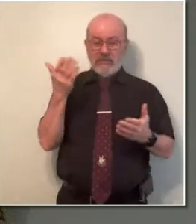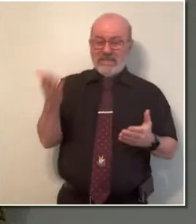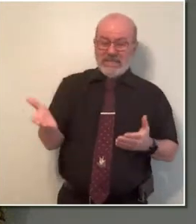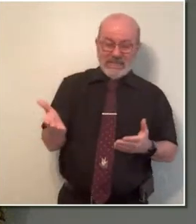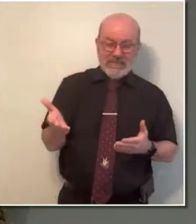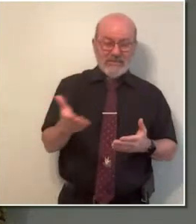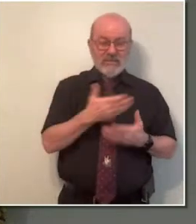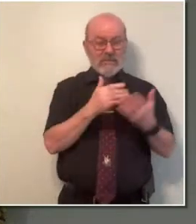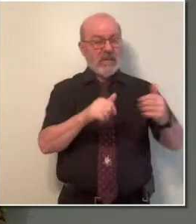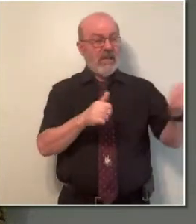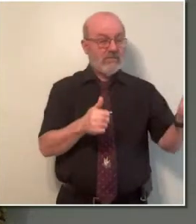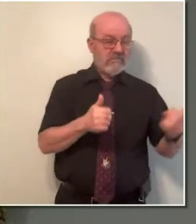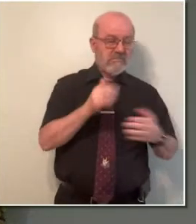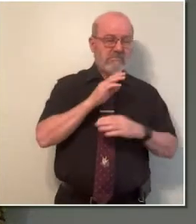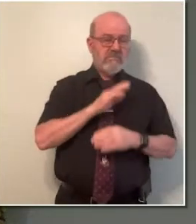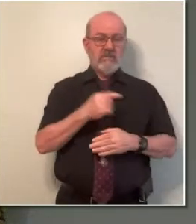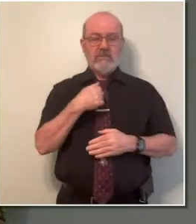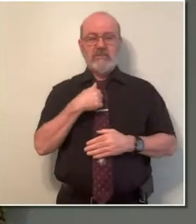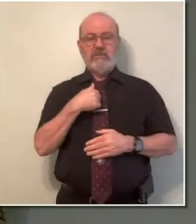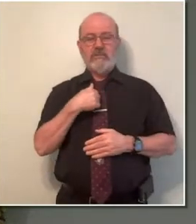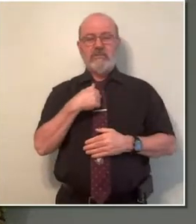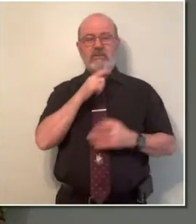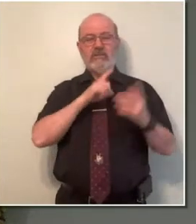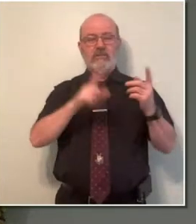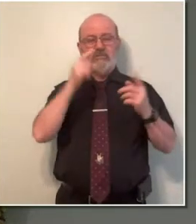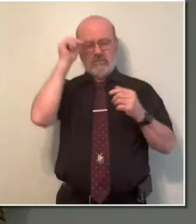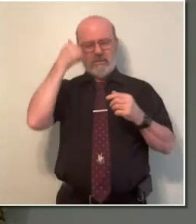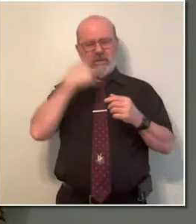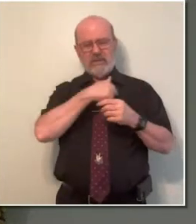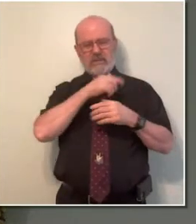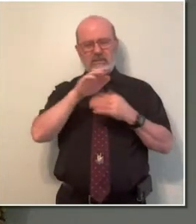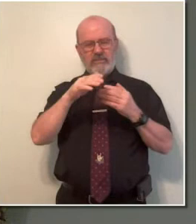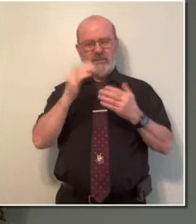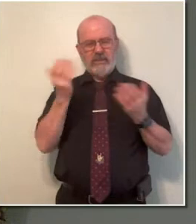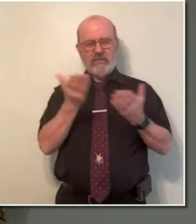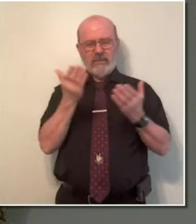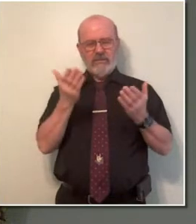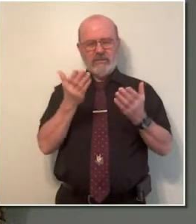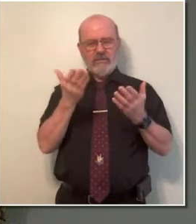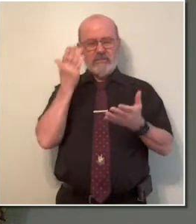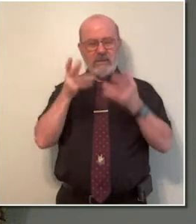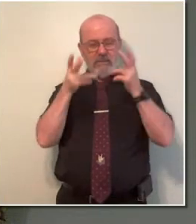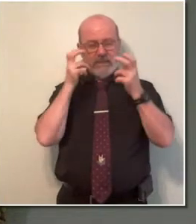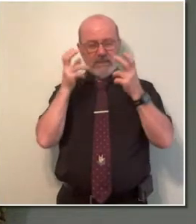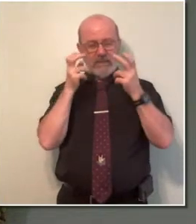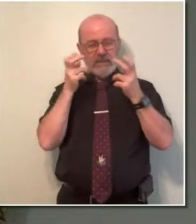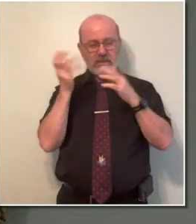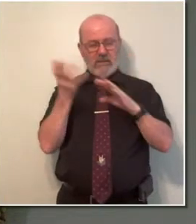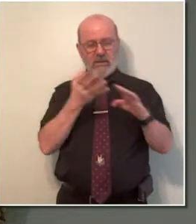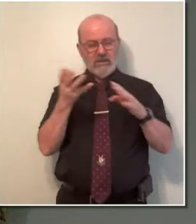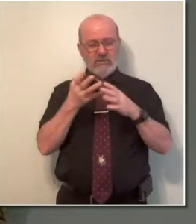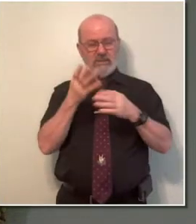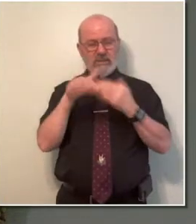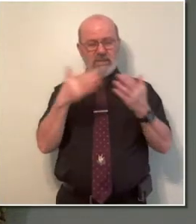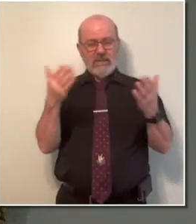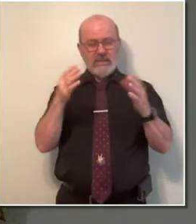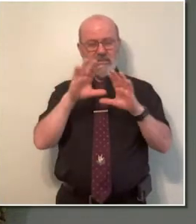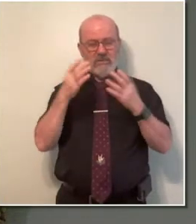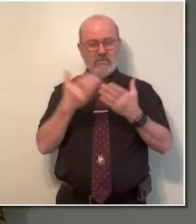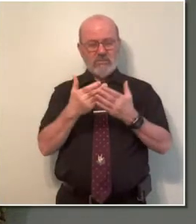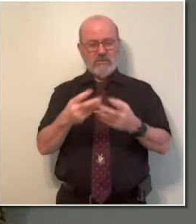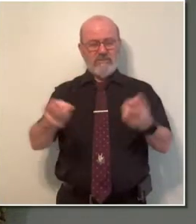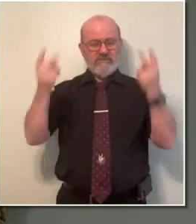else that might satisfy. Lord, would You remind us all tonight that are here, that may be listening, that the things of this world, this vanity,